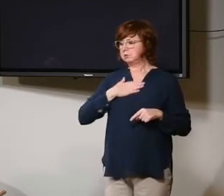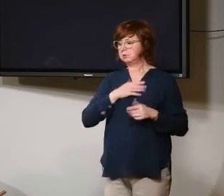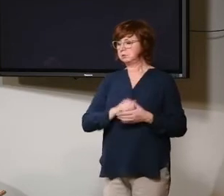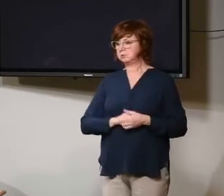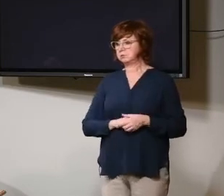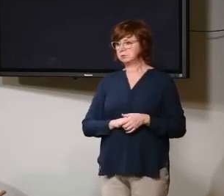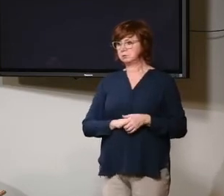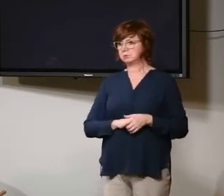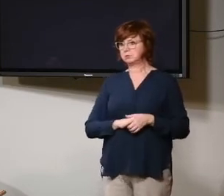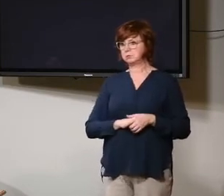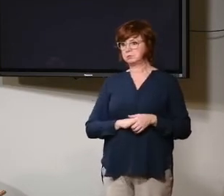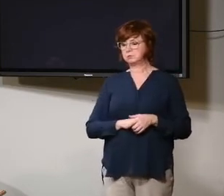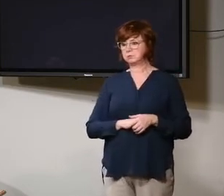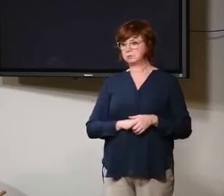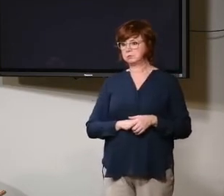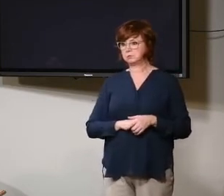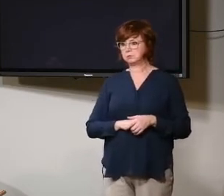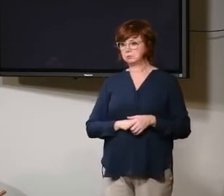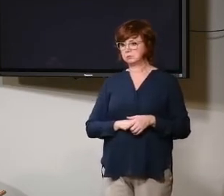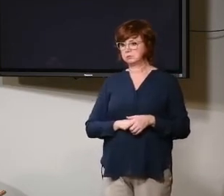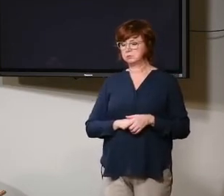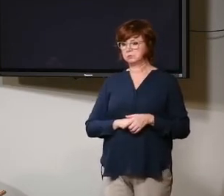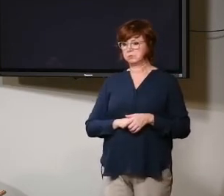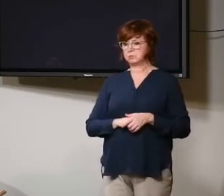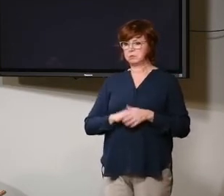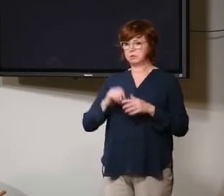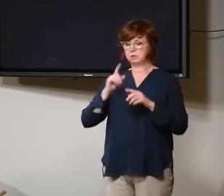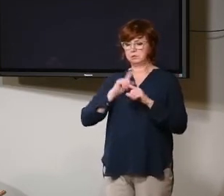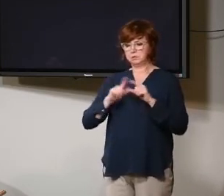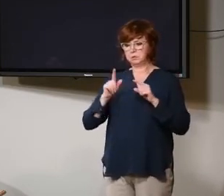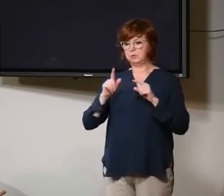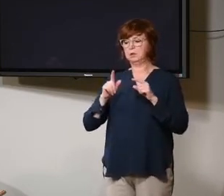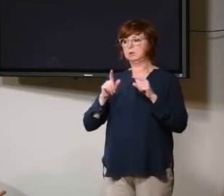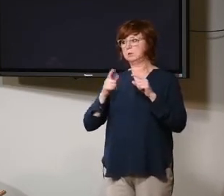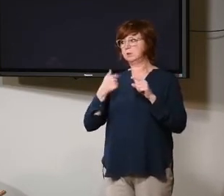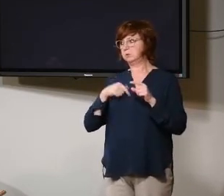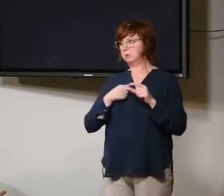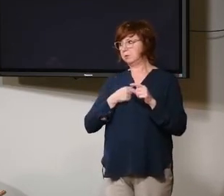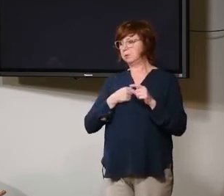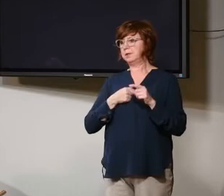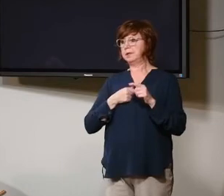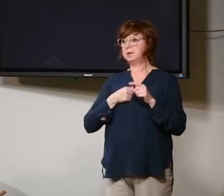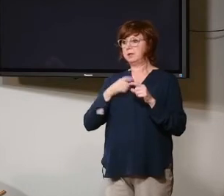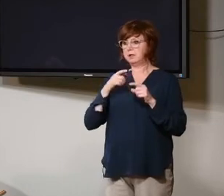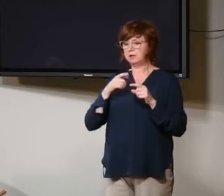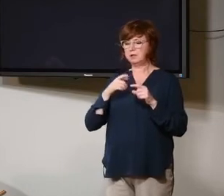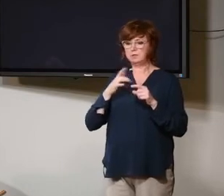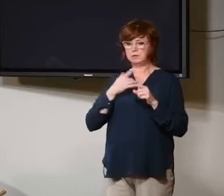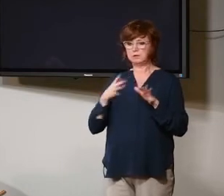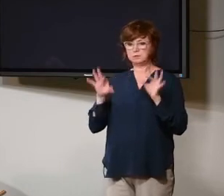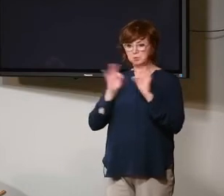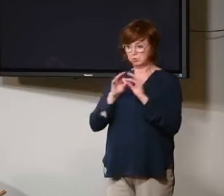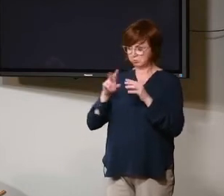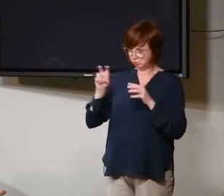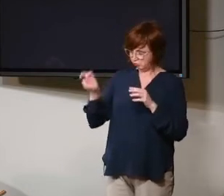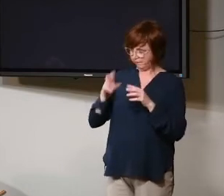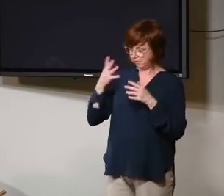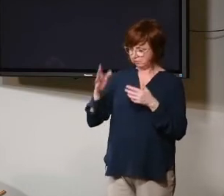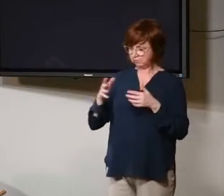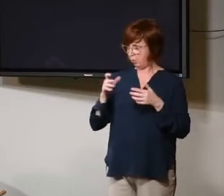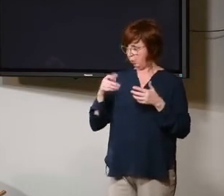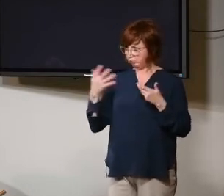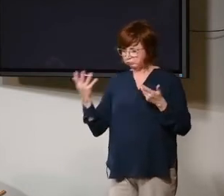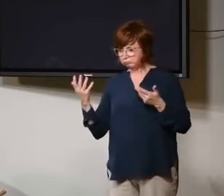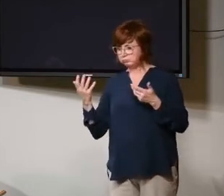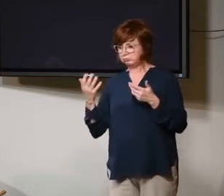biased to those who need a clinical diagnosis, both if they have traveled or otherwise. A lot of the testing that is in the younger age groups